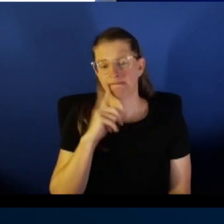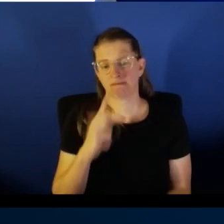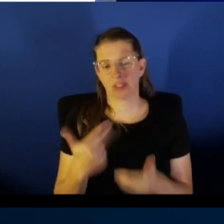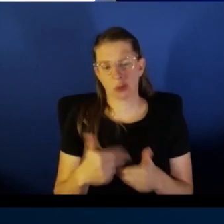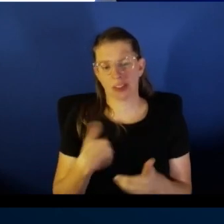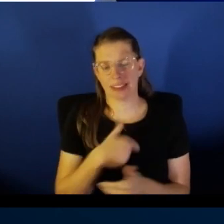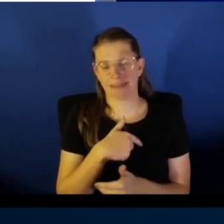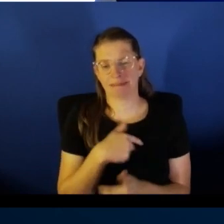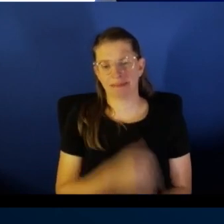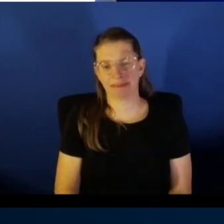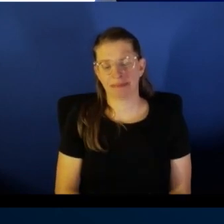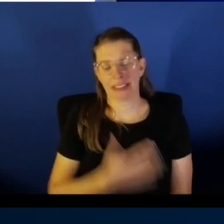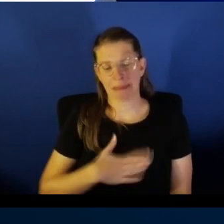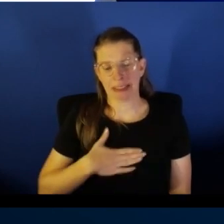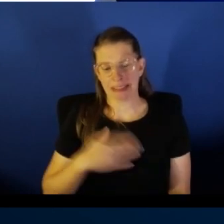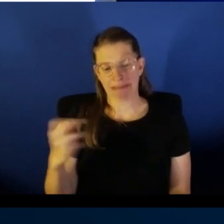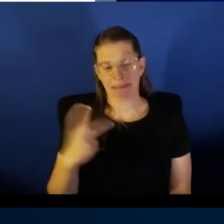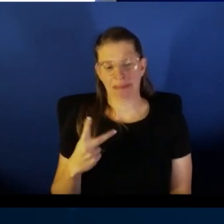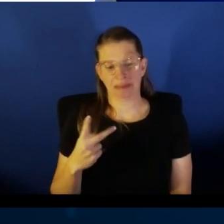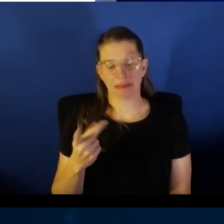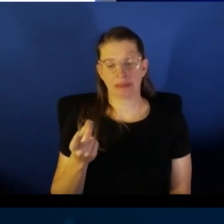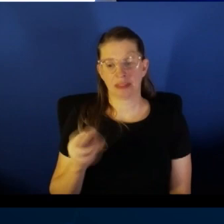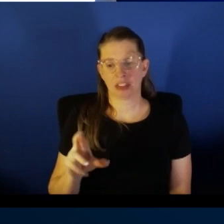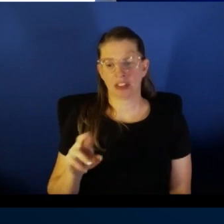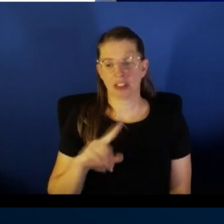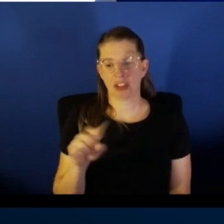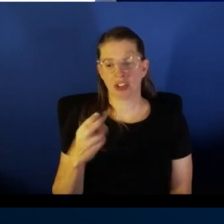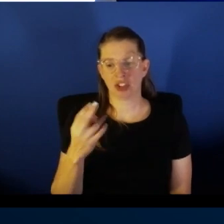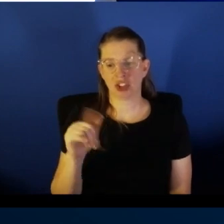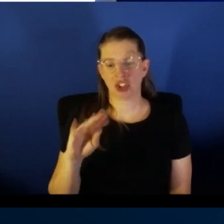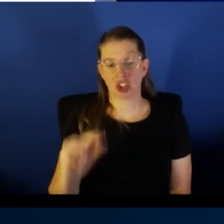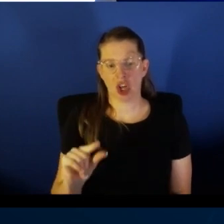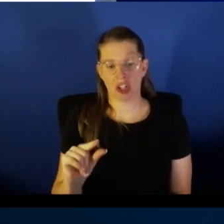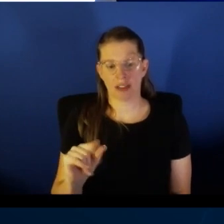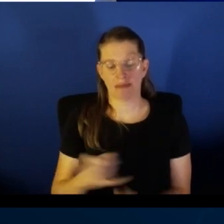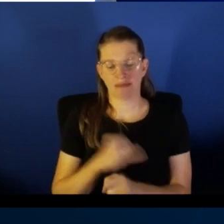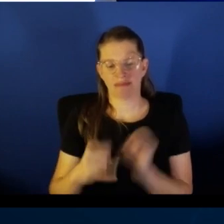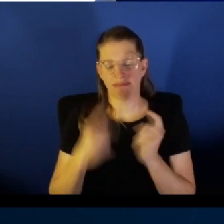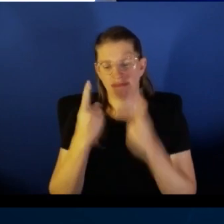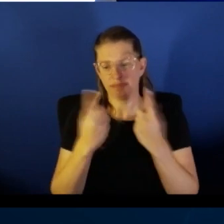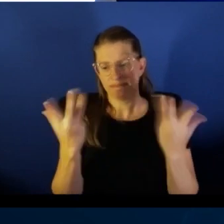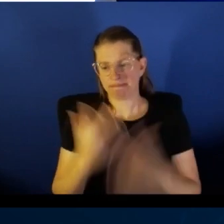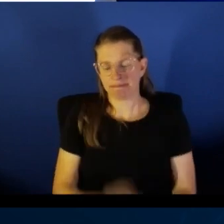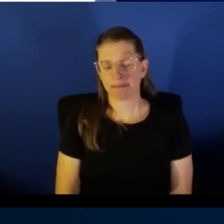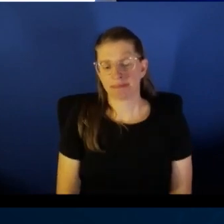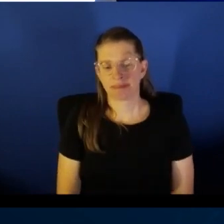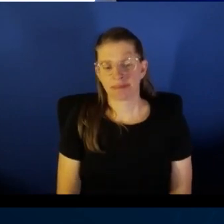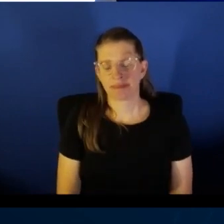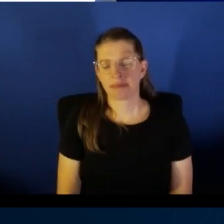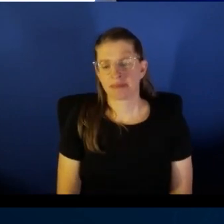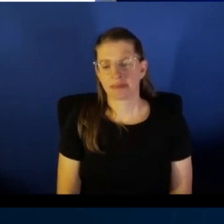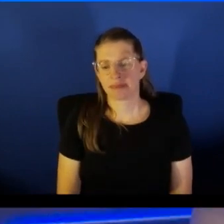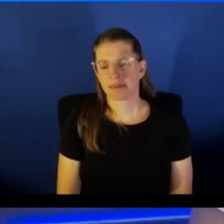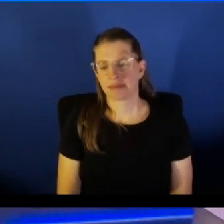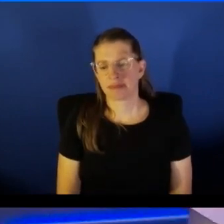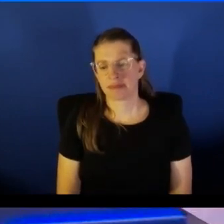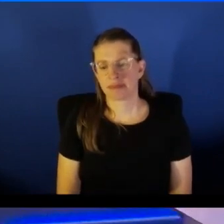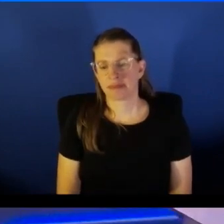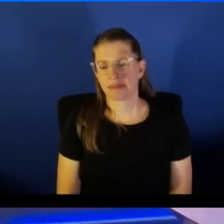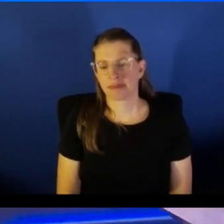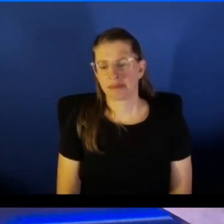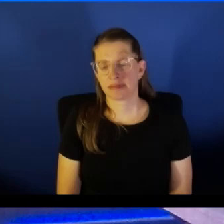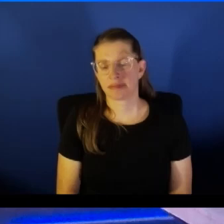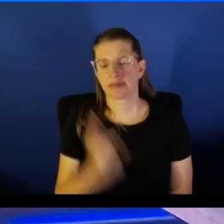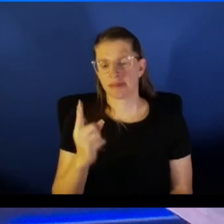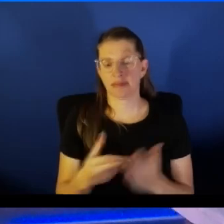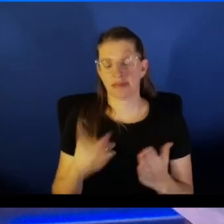and see us, please. And Dr. Zhang, just your final thoughts. What do you want us to know? What do you want to leave us with? Yeah, one thing that I think is